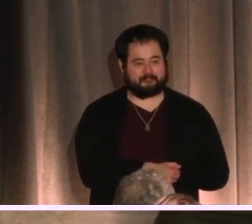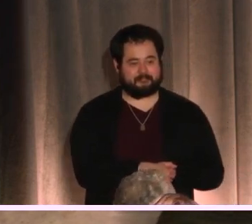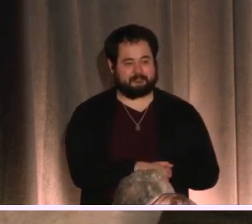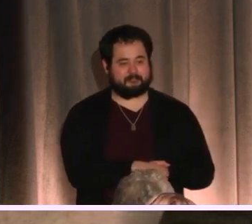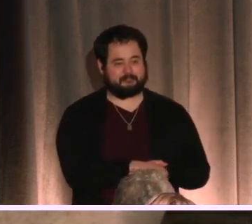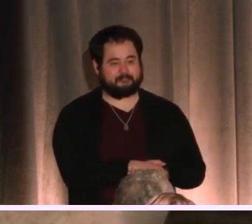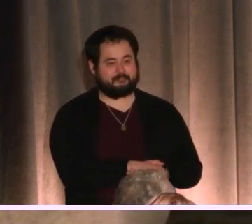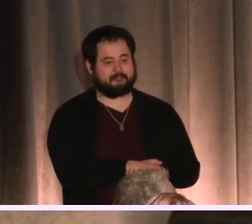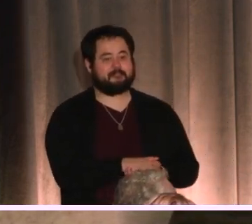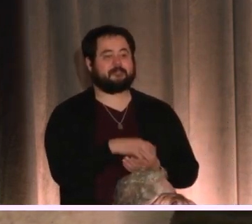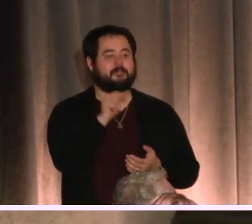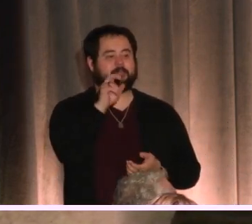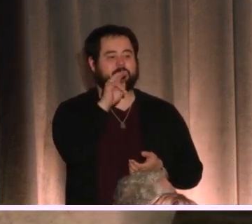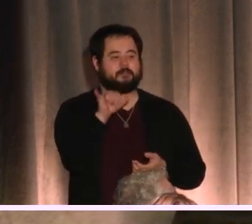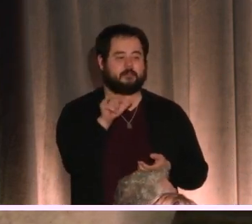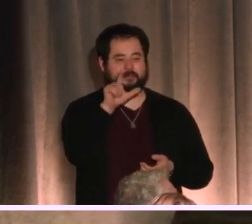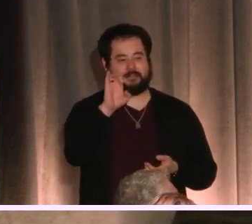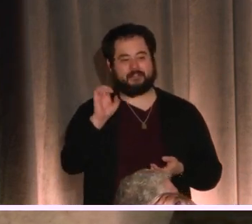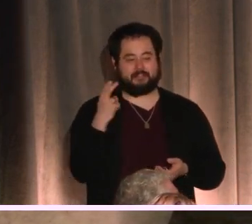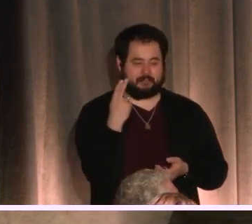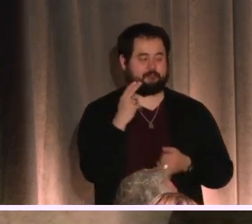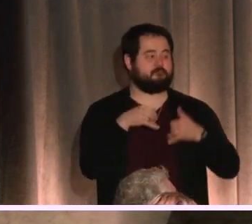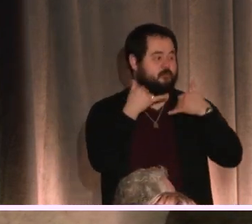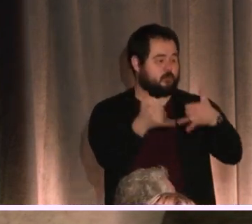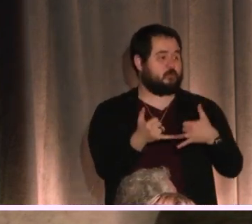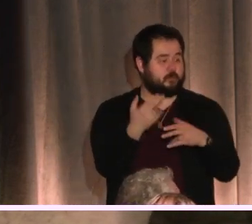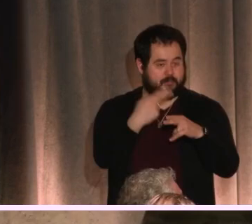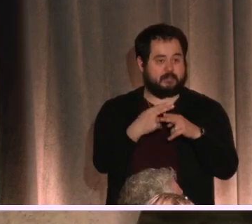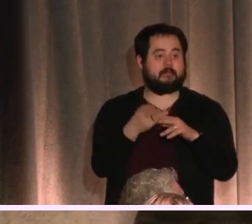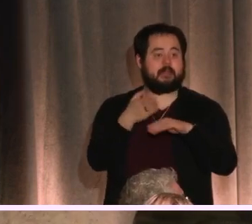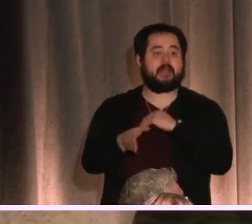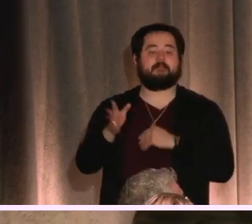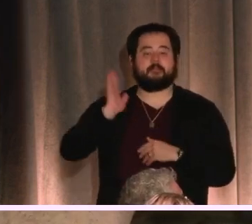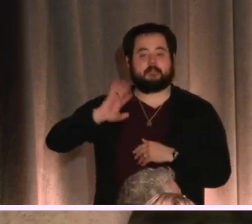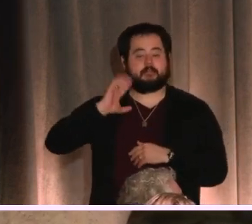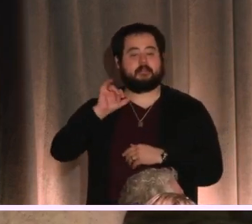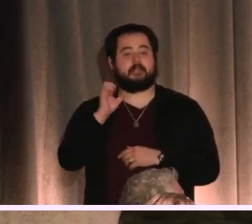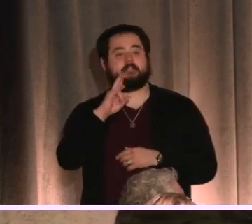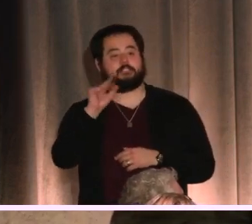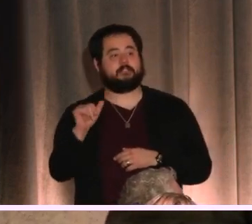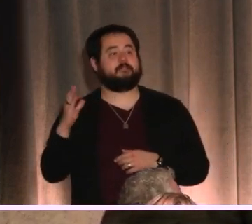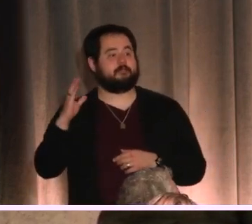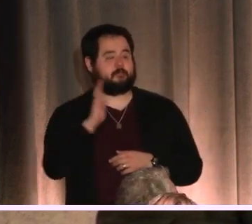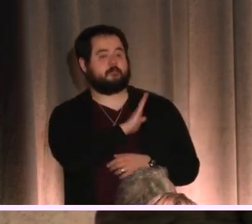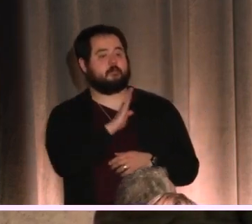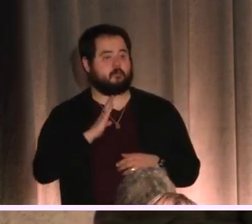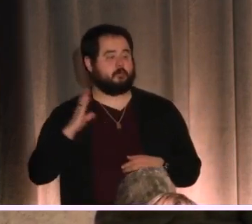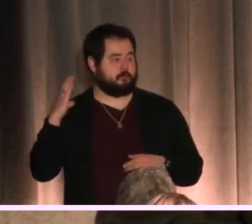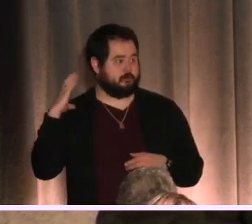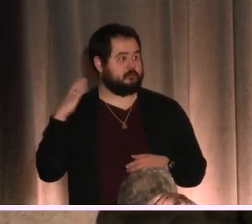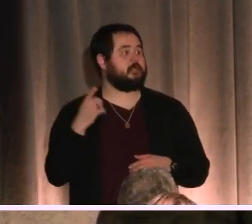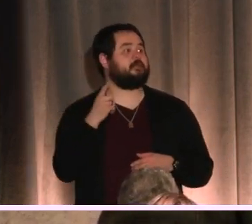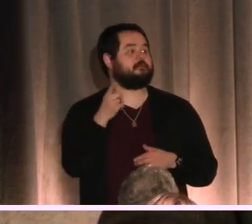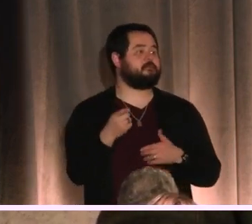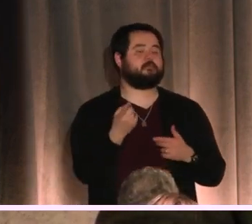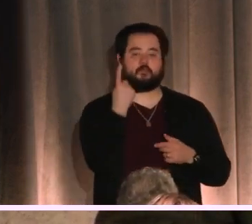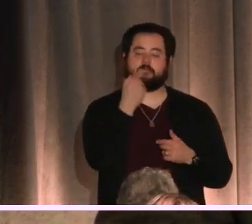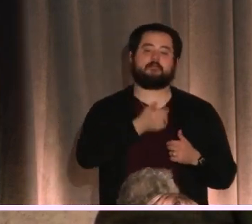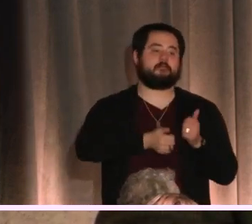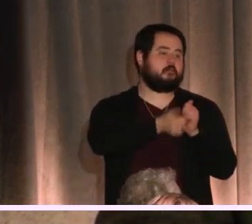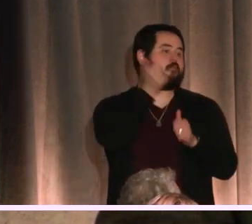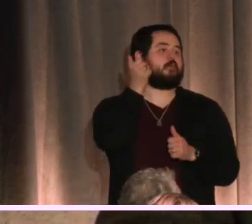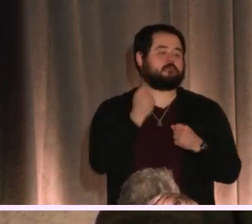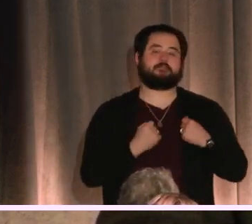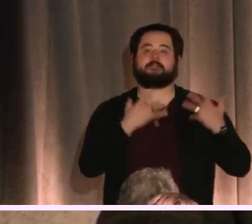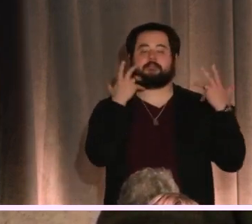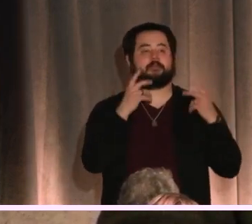The Tony Leach Award is named in memory of a past Achieva board chair who is one of the organization's most aspiring volunteers and leaders. It